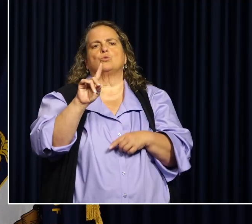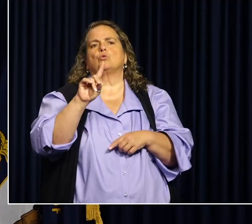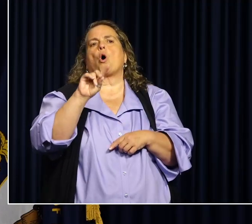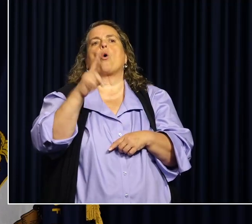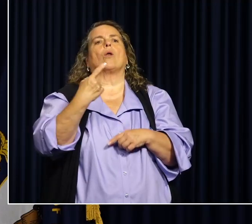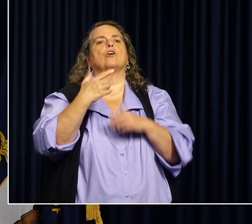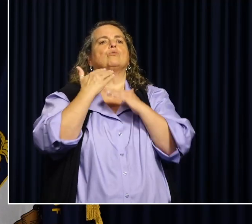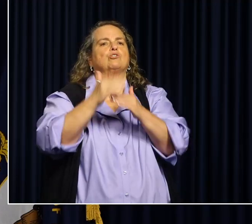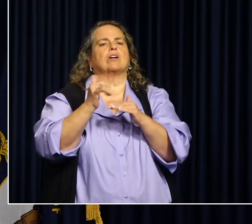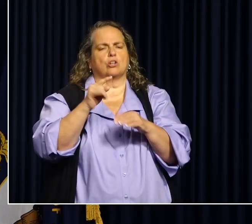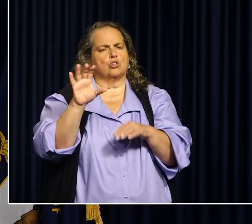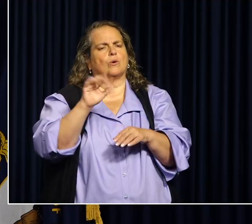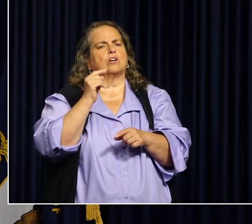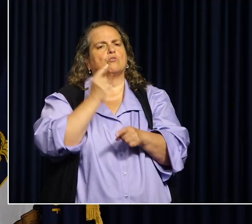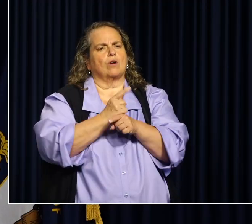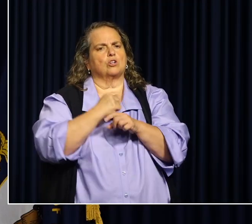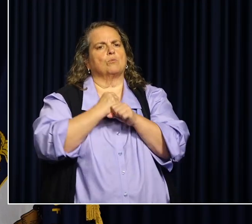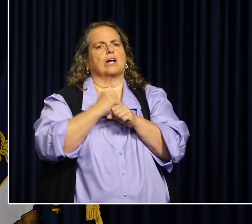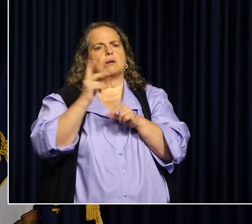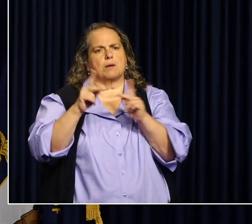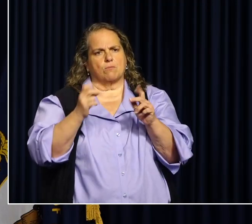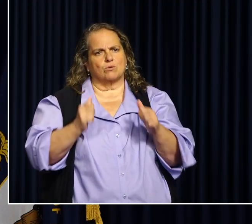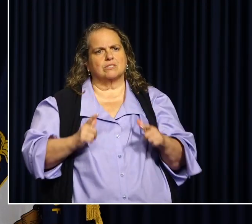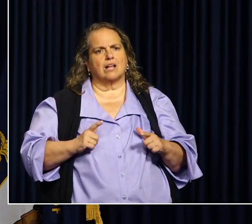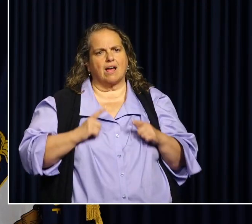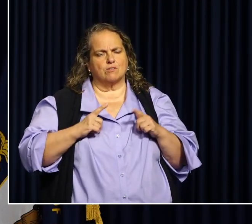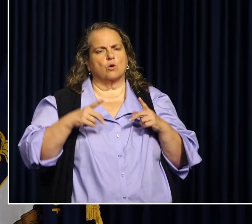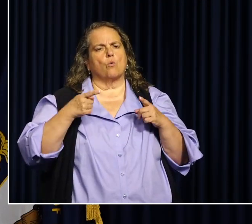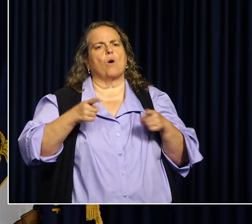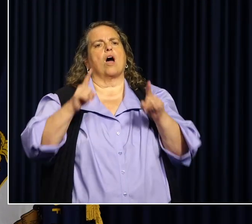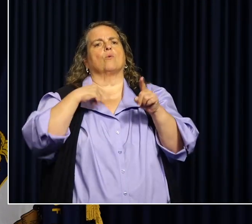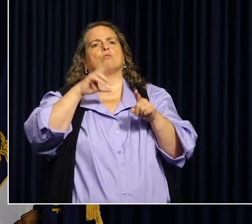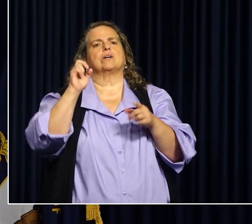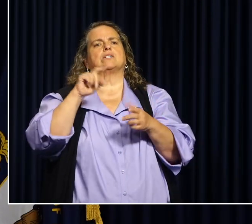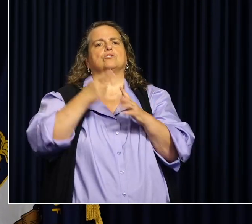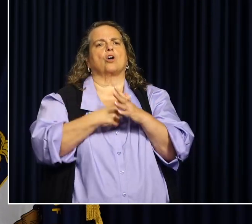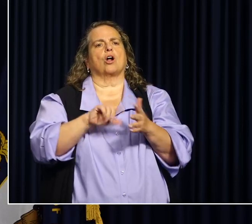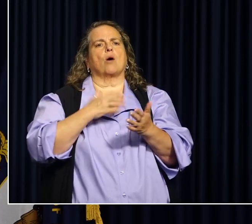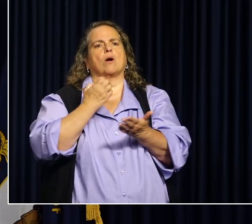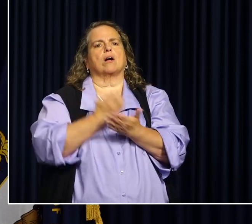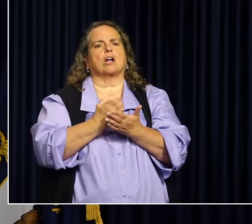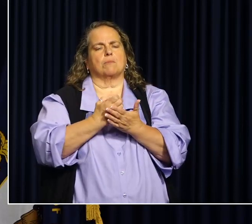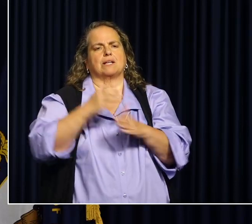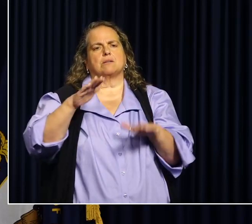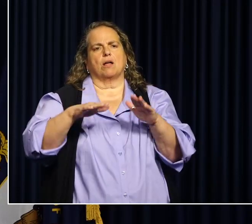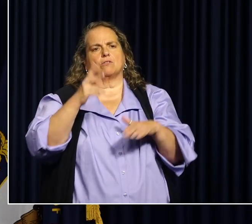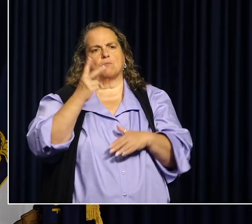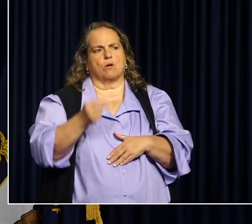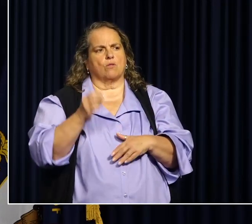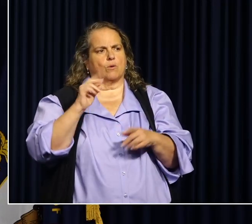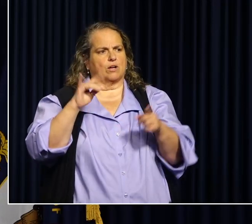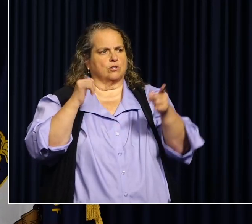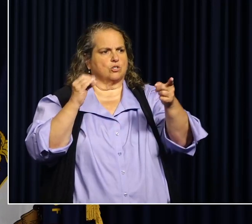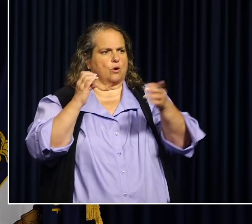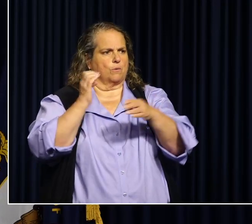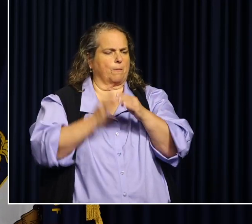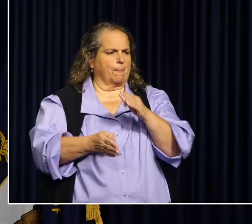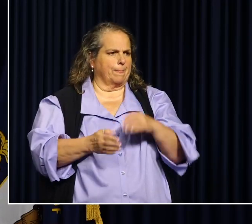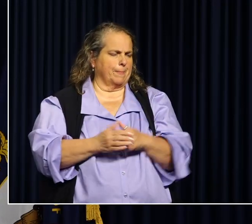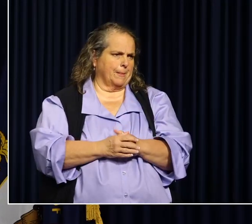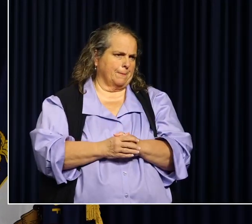We're just trying to do this right to protect people's lives while restarting our economy. It's got to be a balance of both. All right, Joe, take us